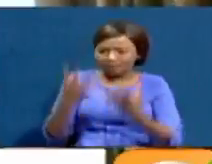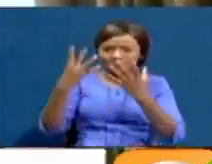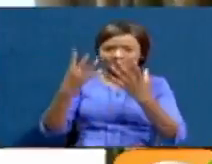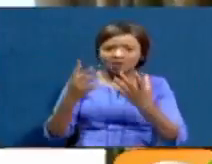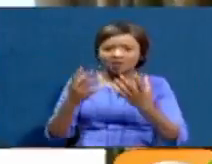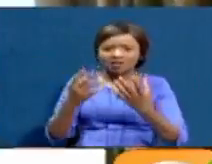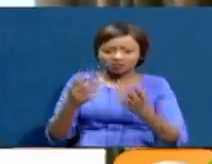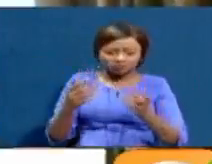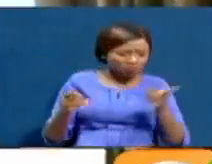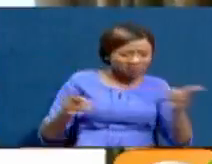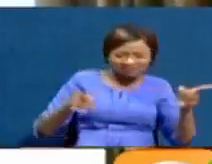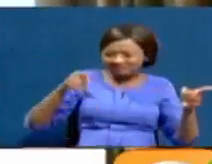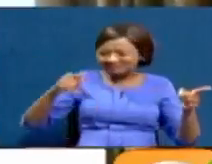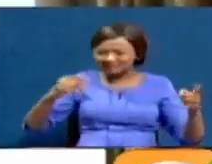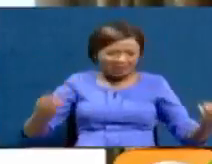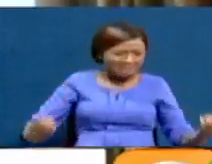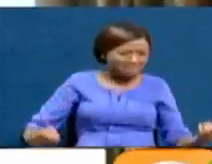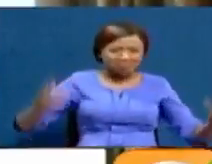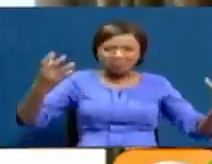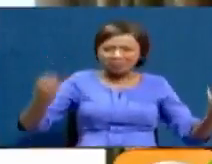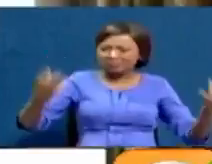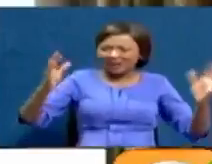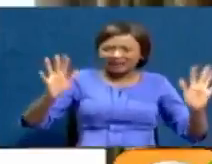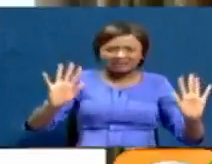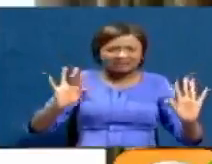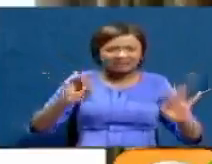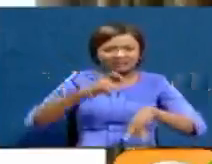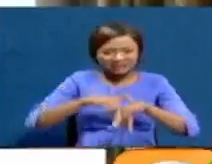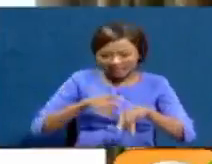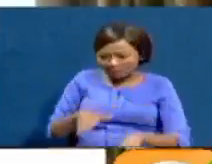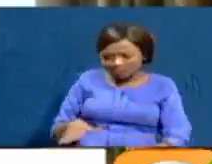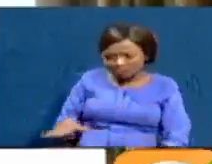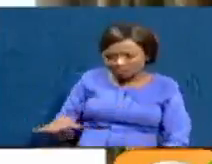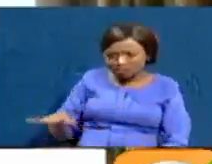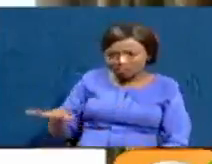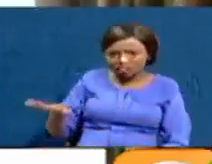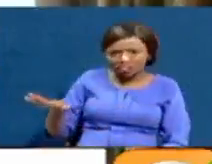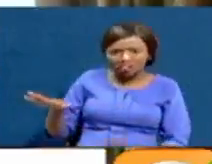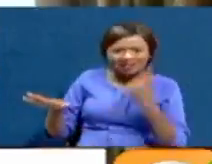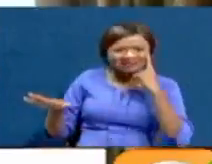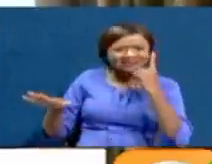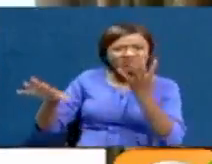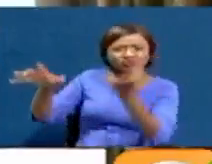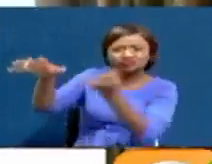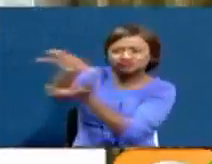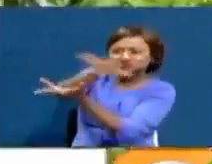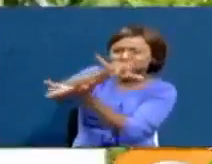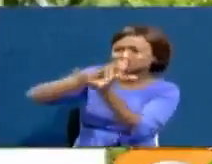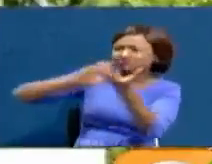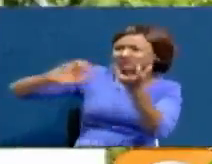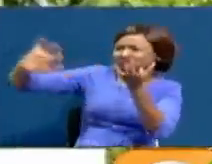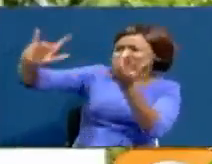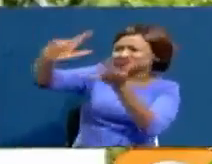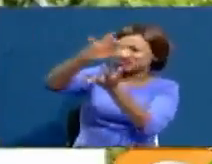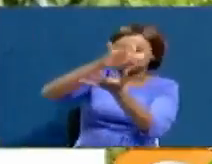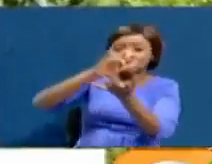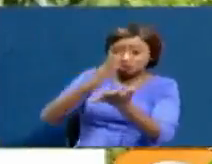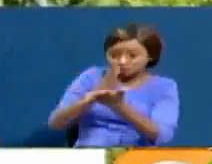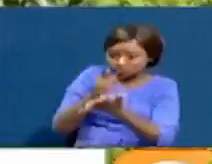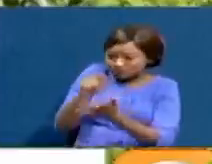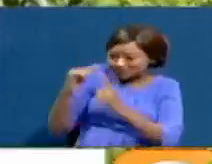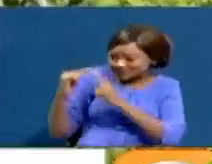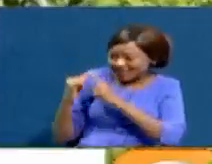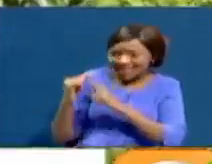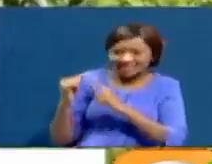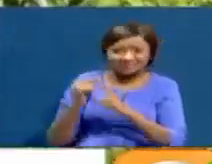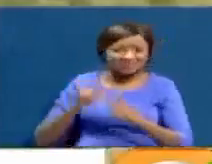ilijibiwa. Sasa kufika paka saa 11 tunaona hali sio hali, ilikuwa moshi mbaya sana inaruka huko. An experience that has